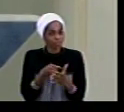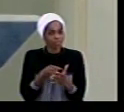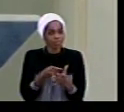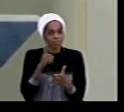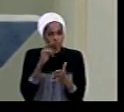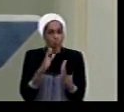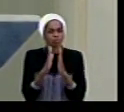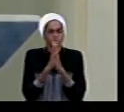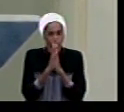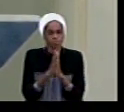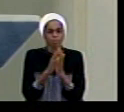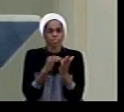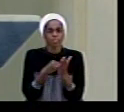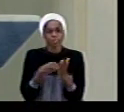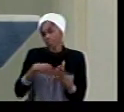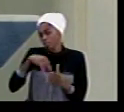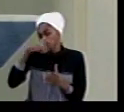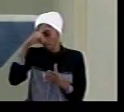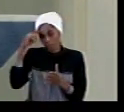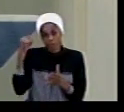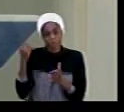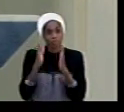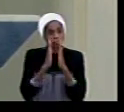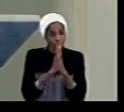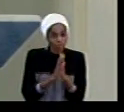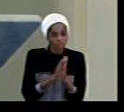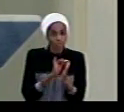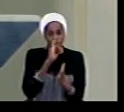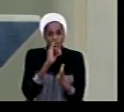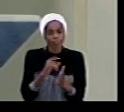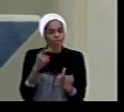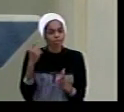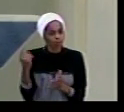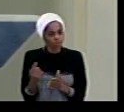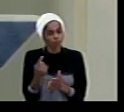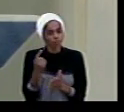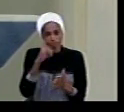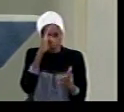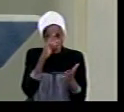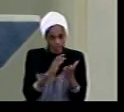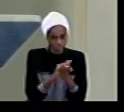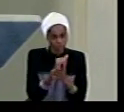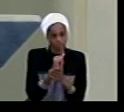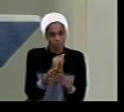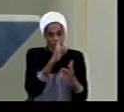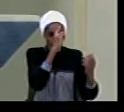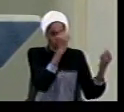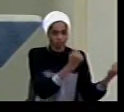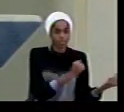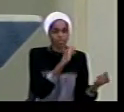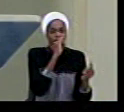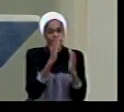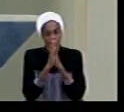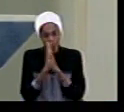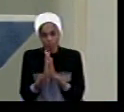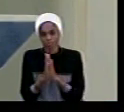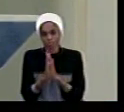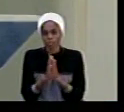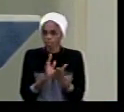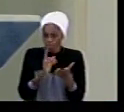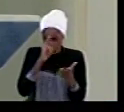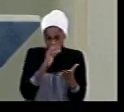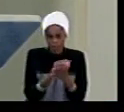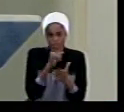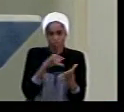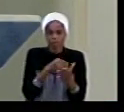it. Because prayer is always believing. Faith is always praying. Believe it, tell it to